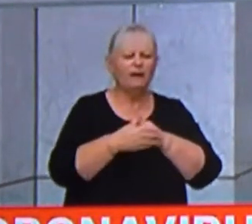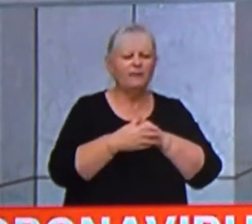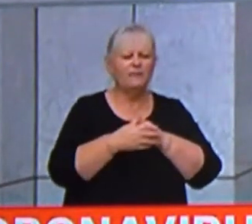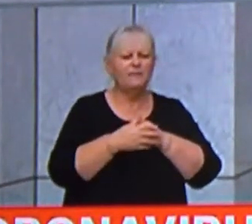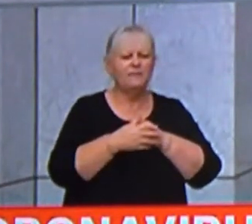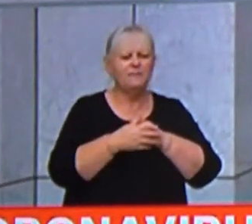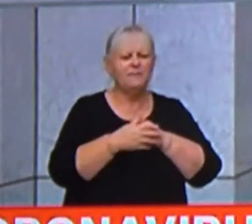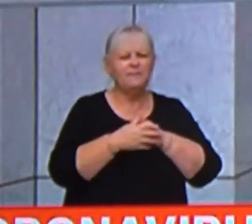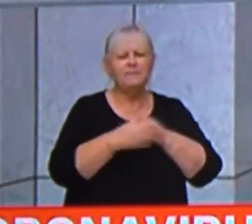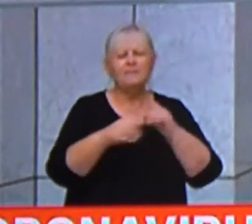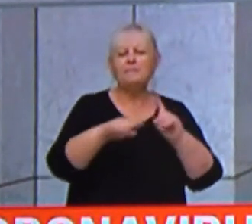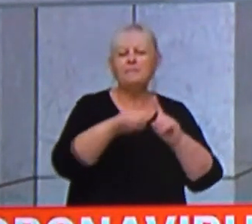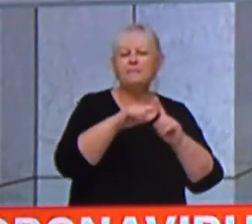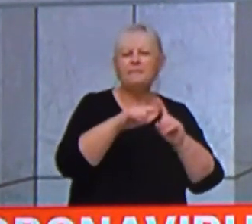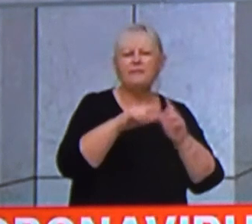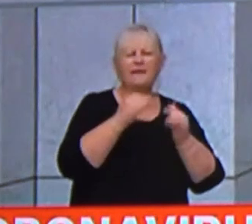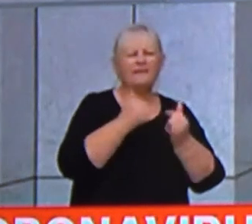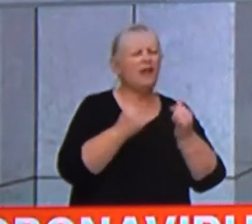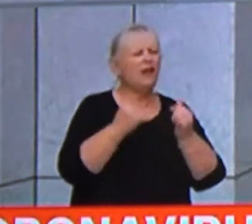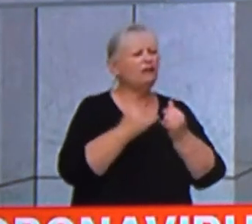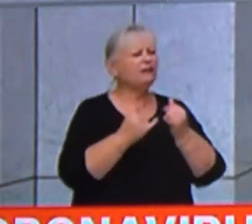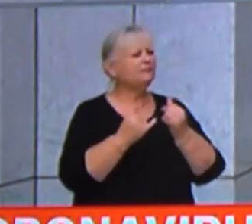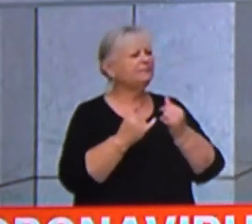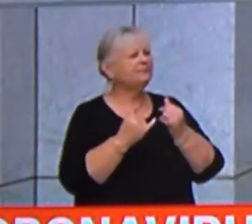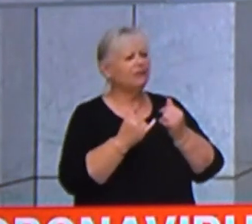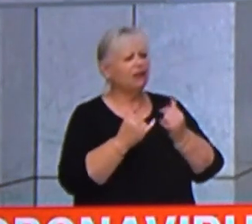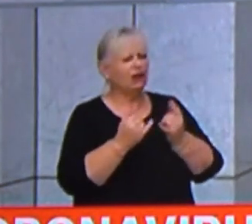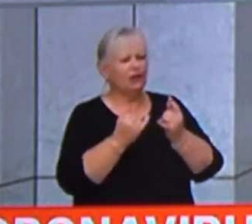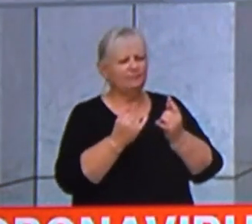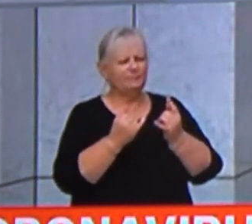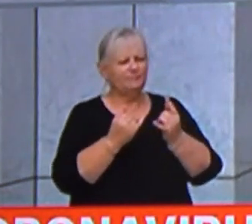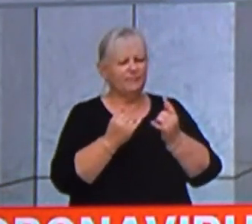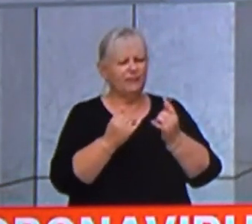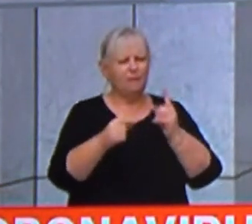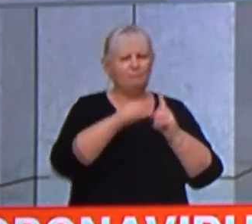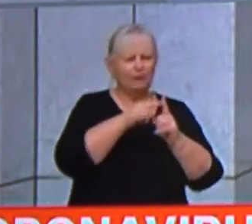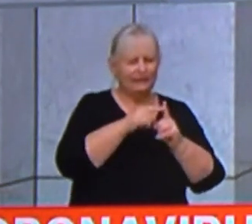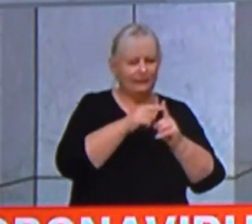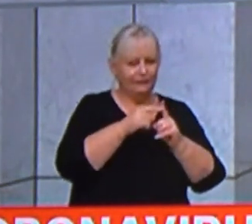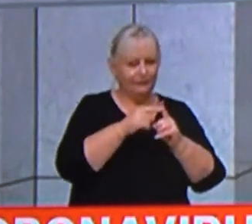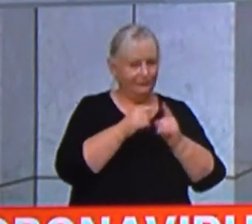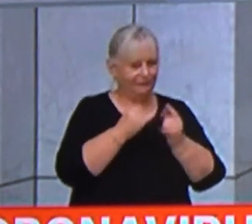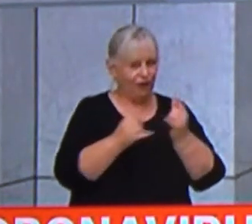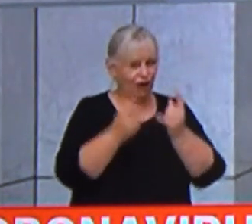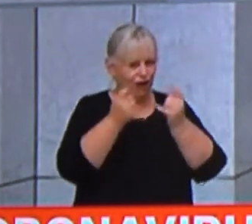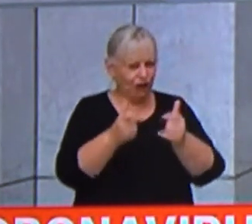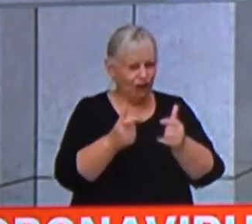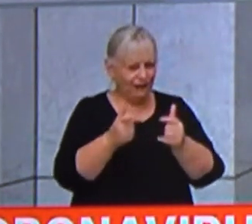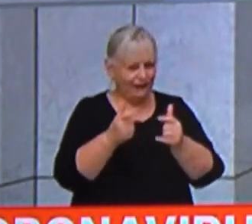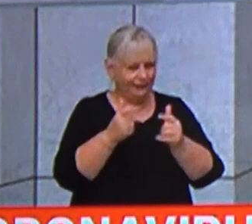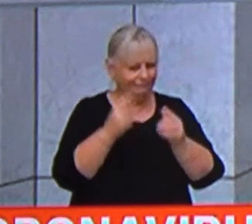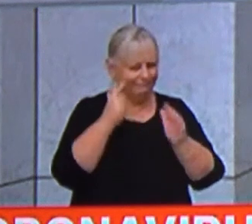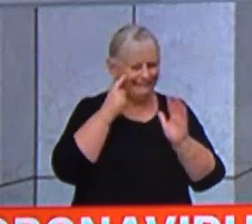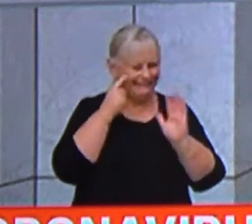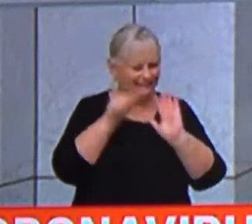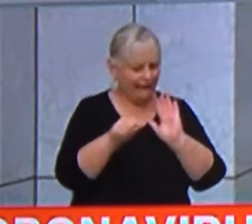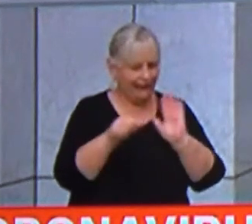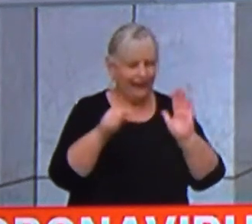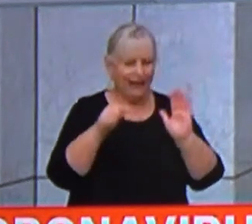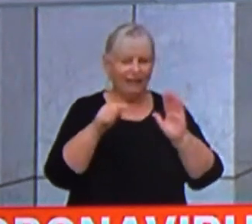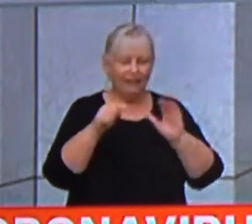will be announcing, and we'll be seeking to enlist you in that process. And we'll be ensuring also that those who have already gone into